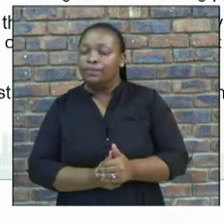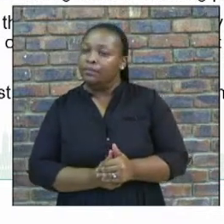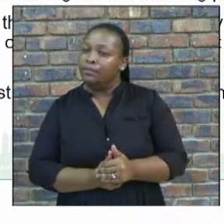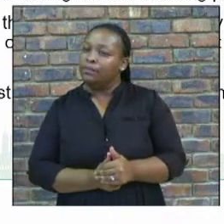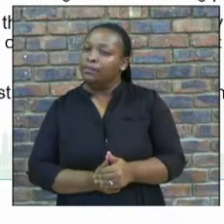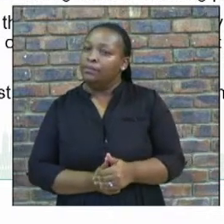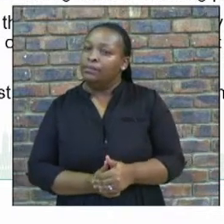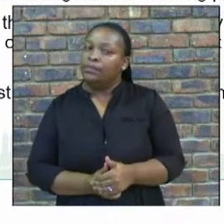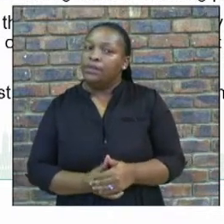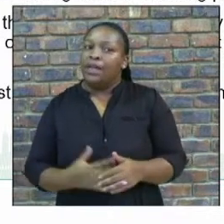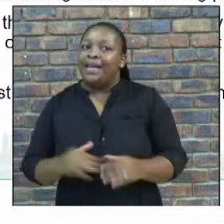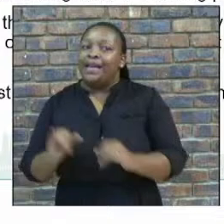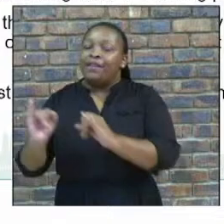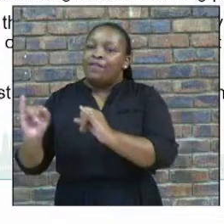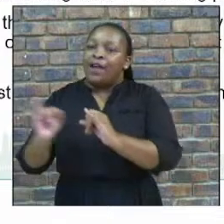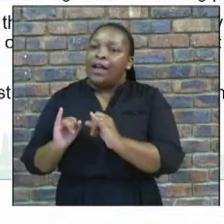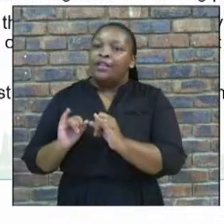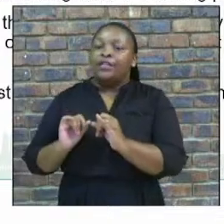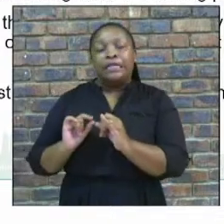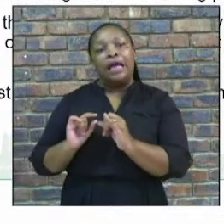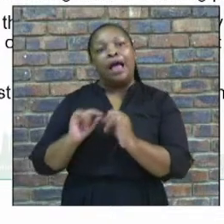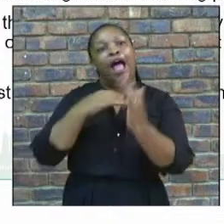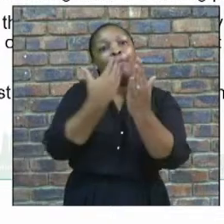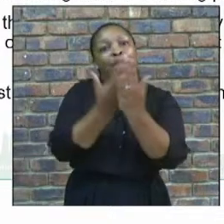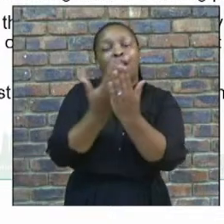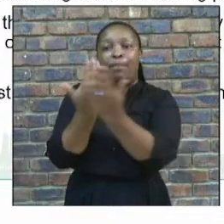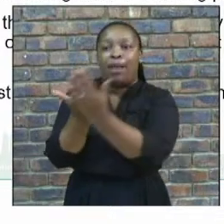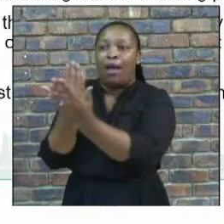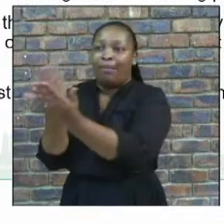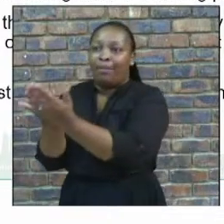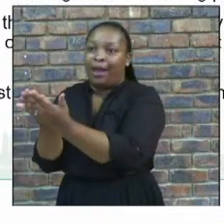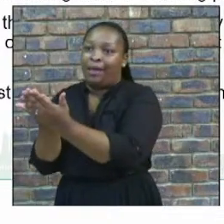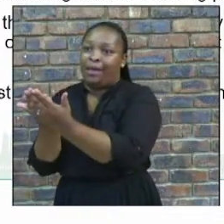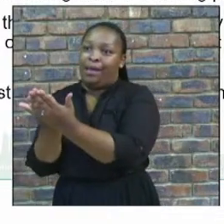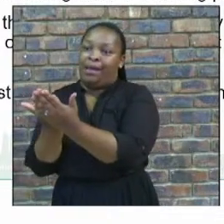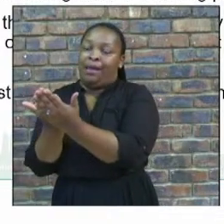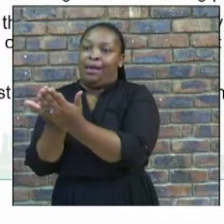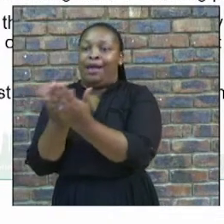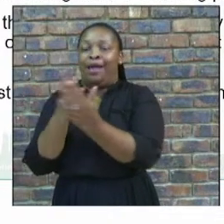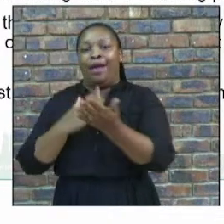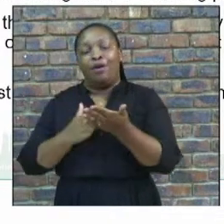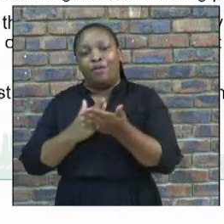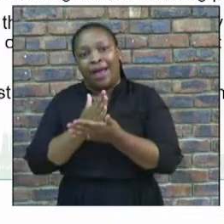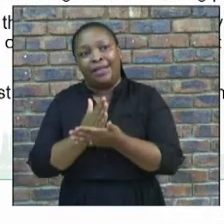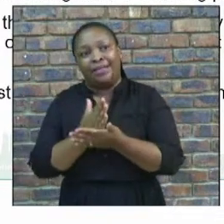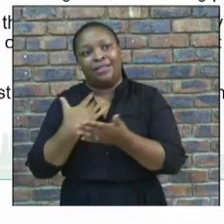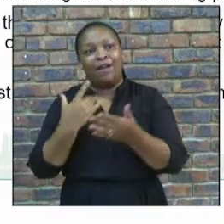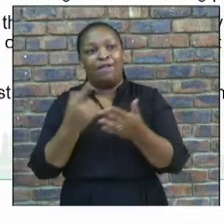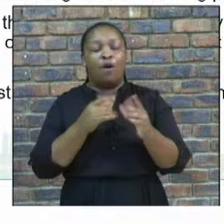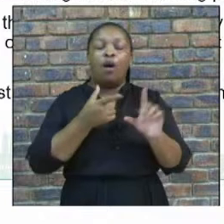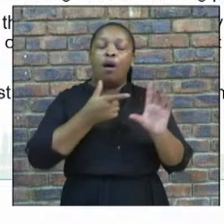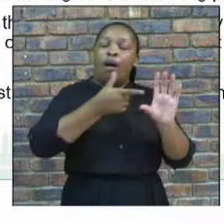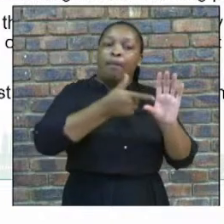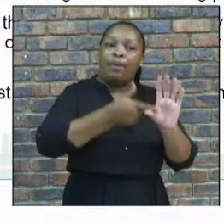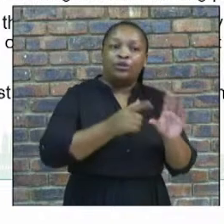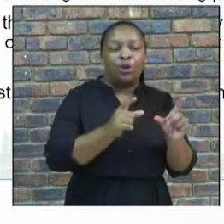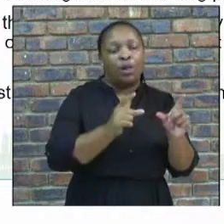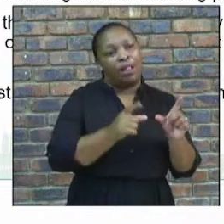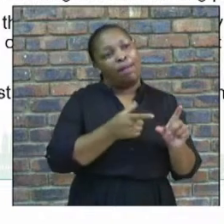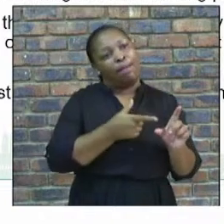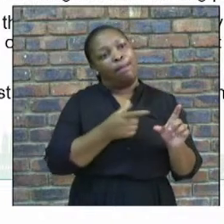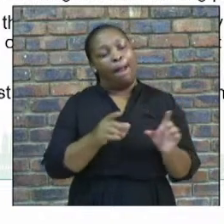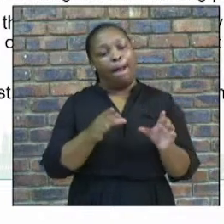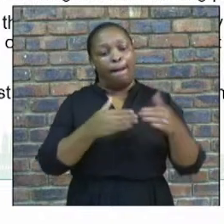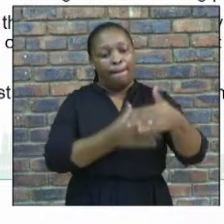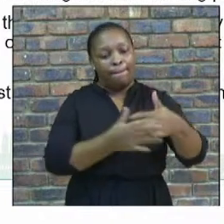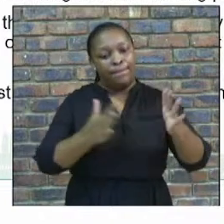open application for petroleum rights in respect of blocks or blocks indicated in